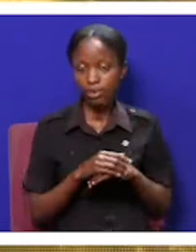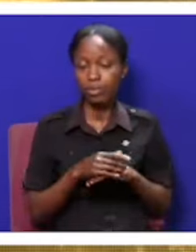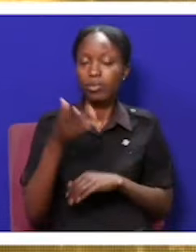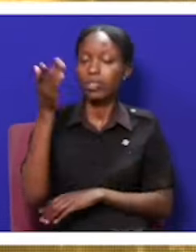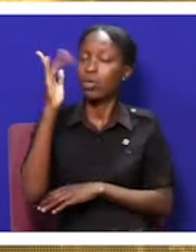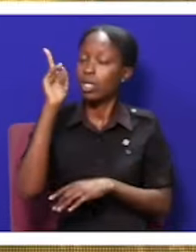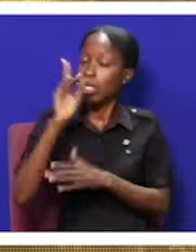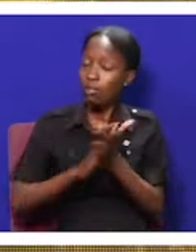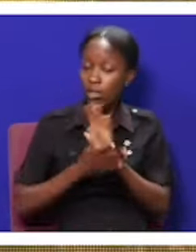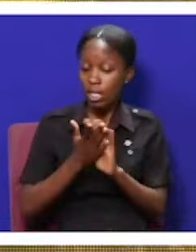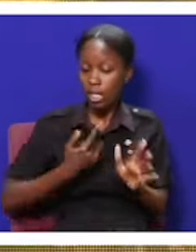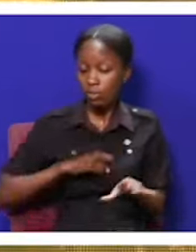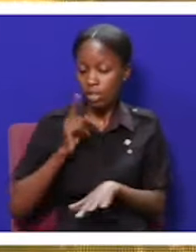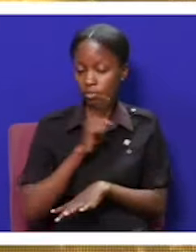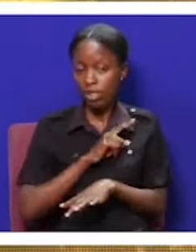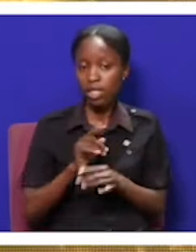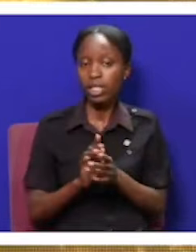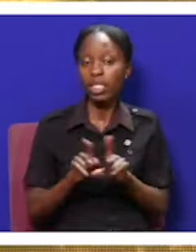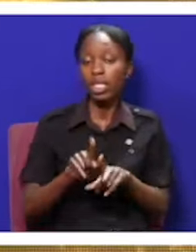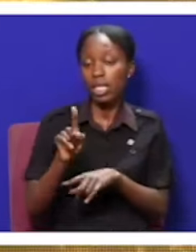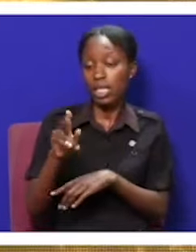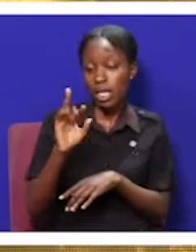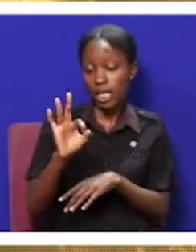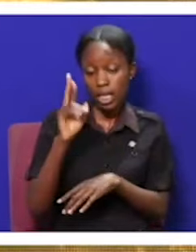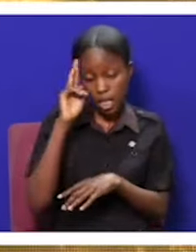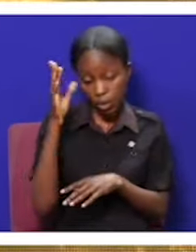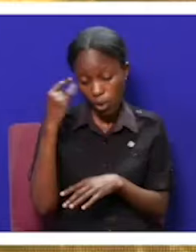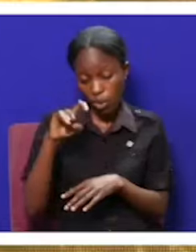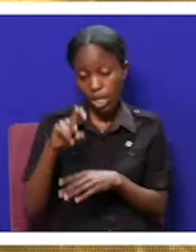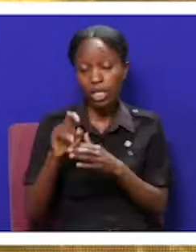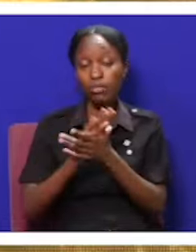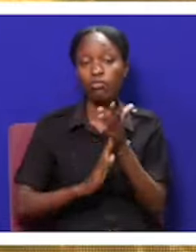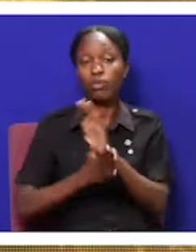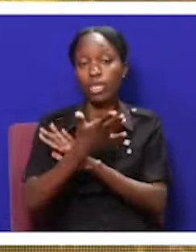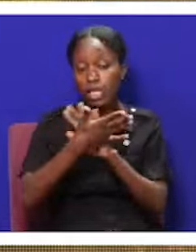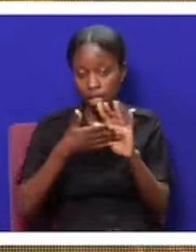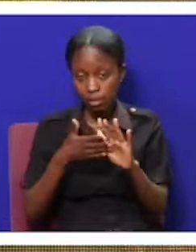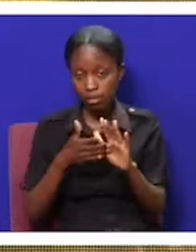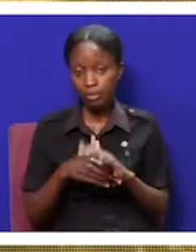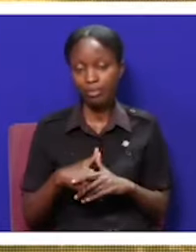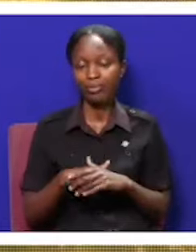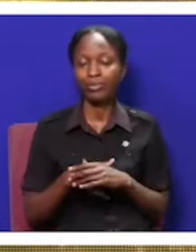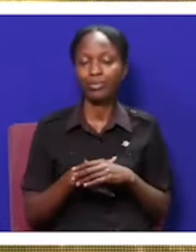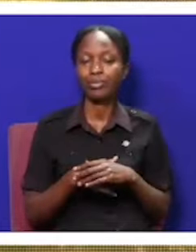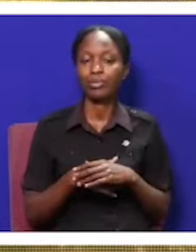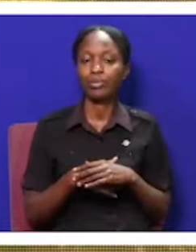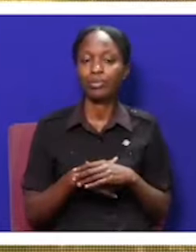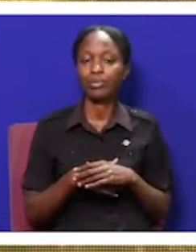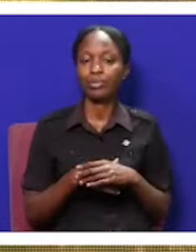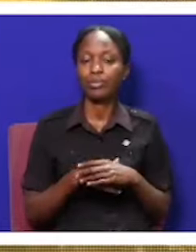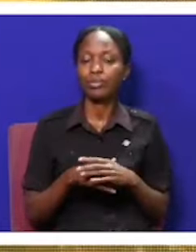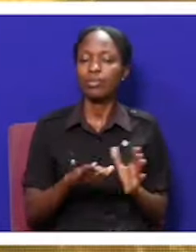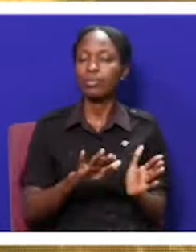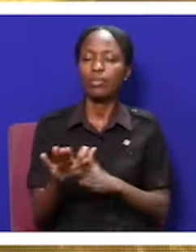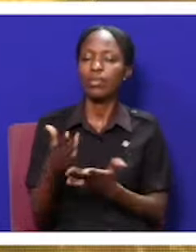forgiven us, so we have a duty. So those are three reasons why we need to forgive. And so you might be asking